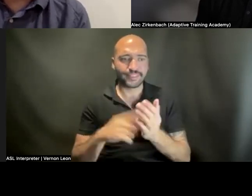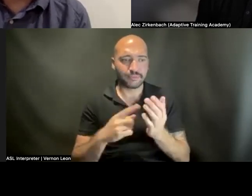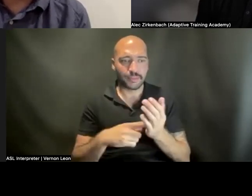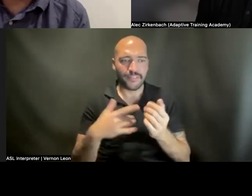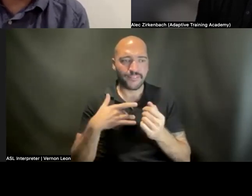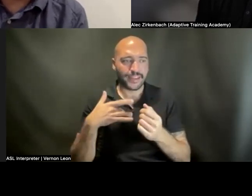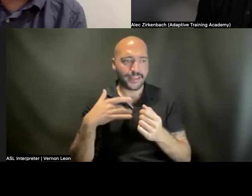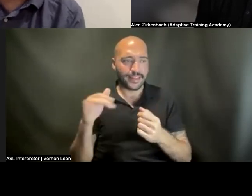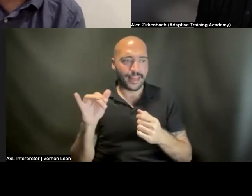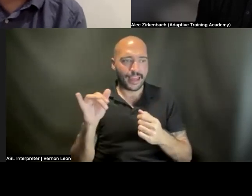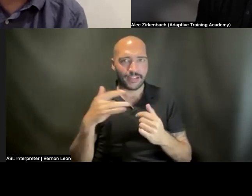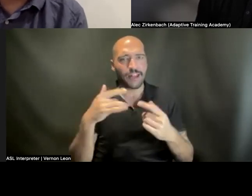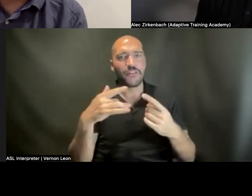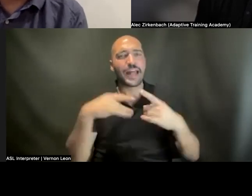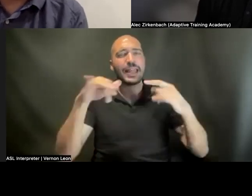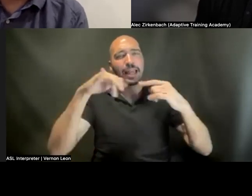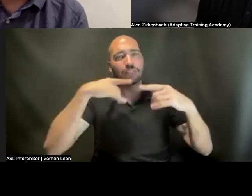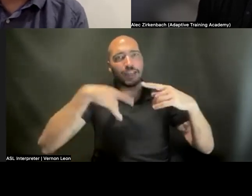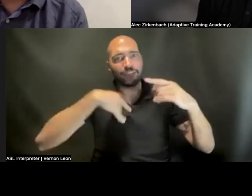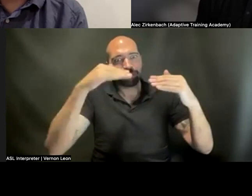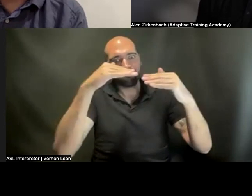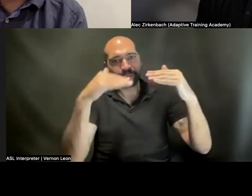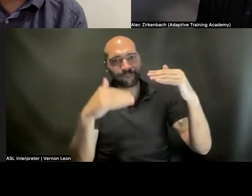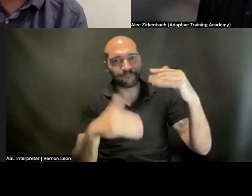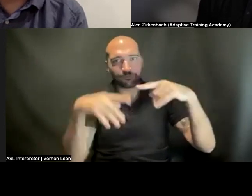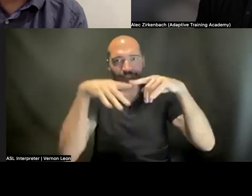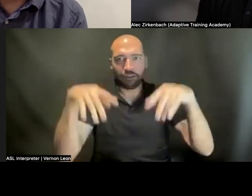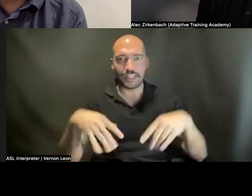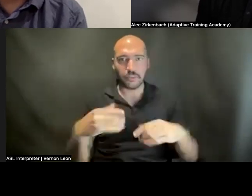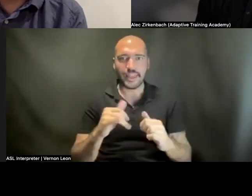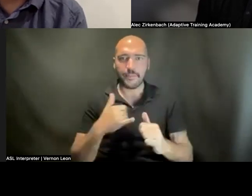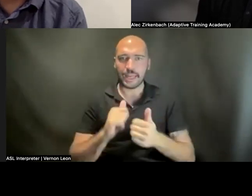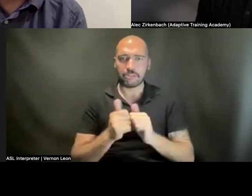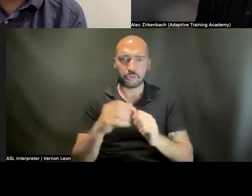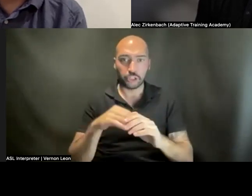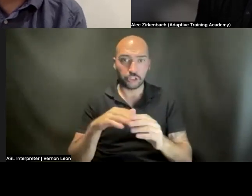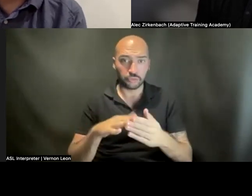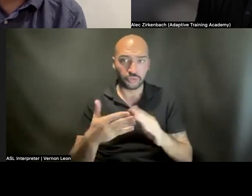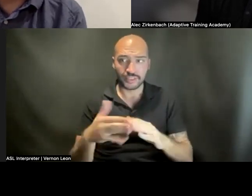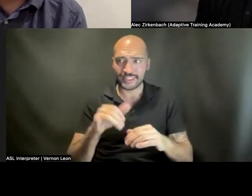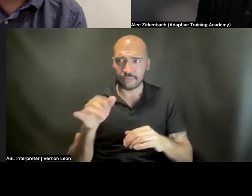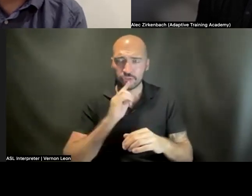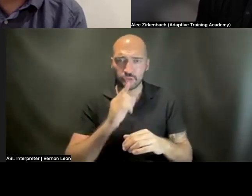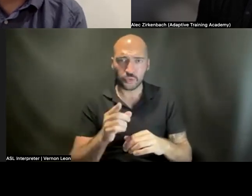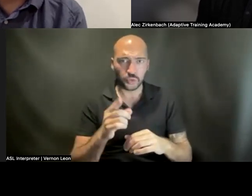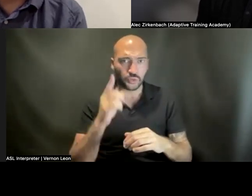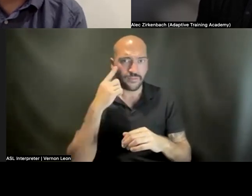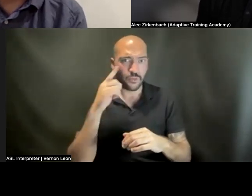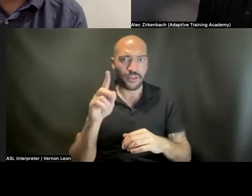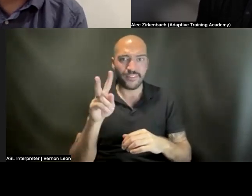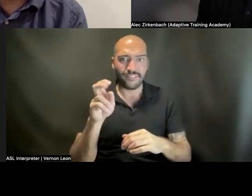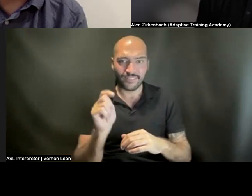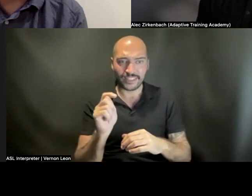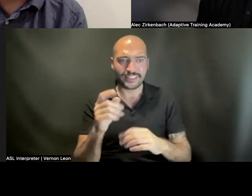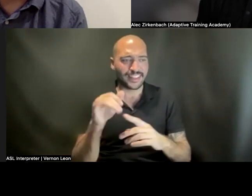feel like almost there's a competition within the community. The same is true for, I think, veterans and